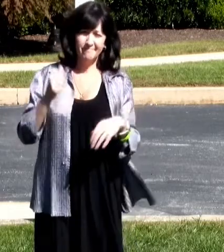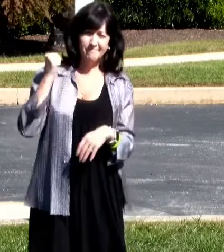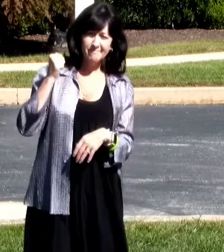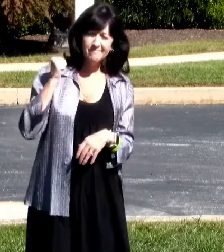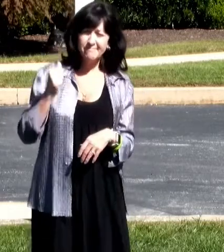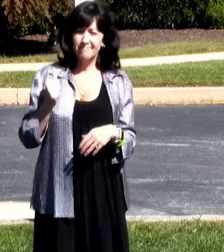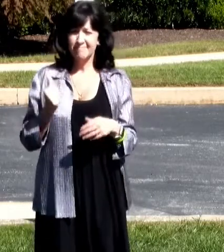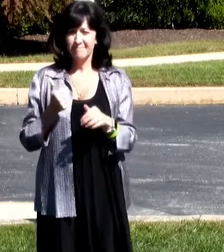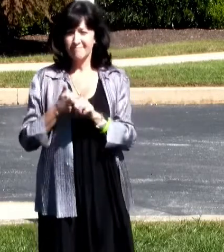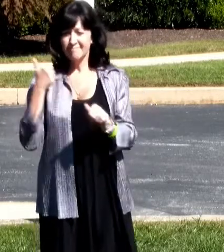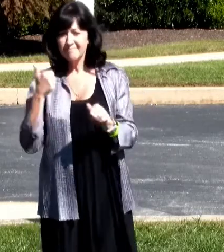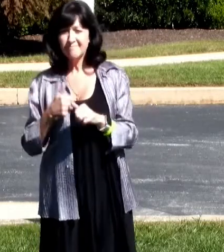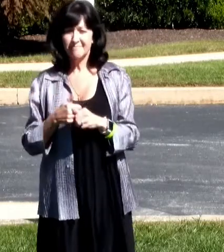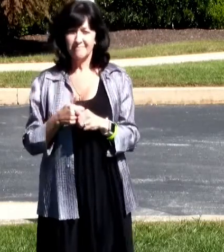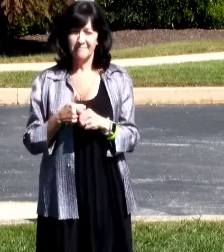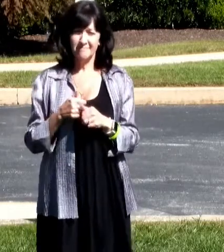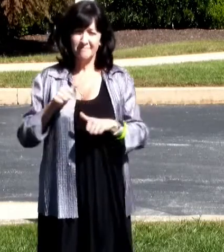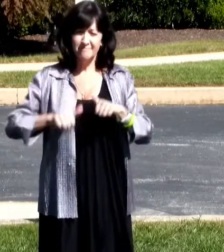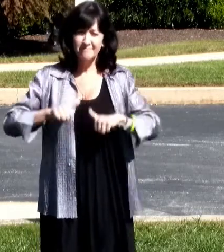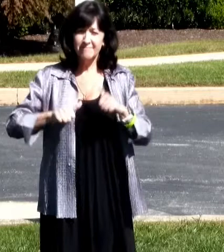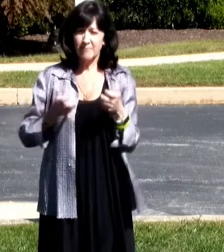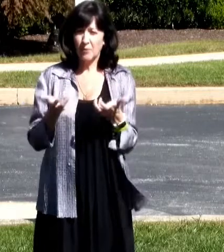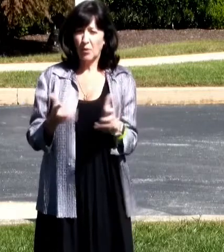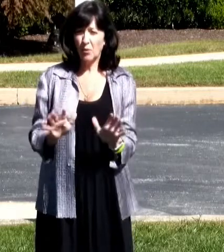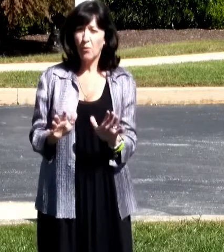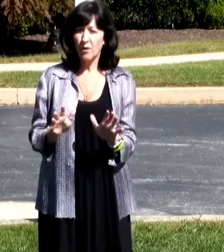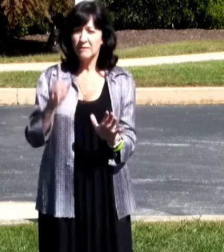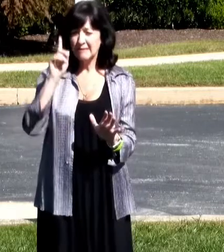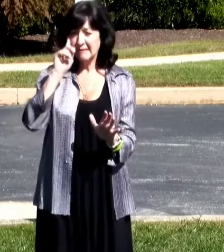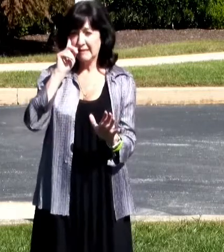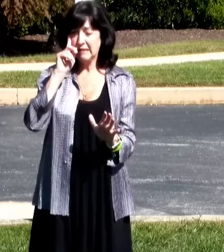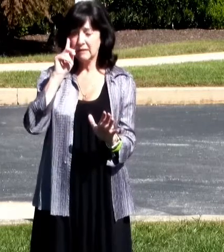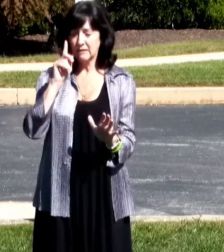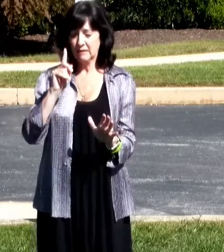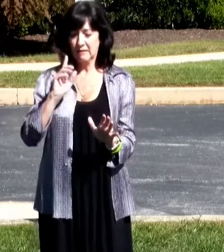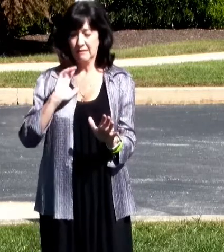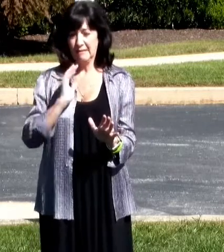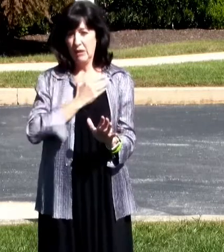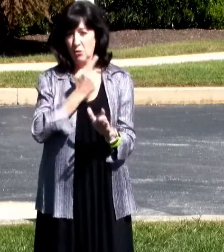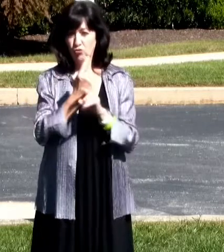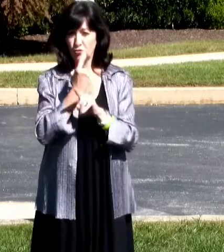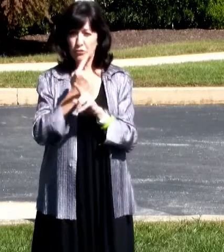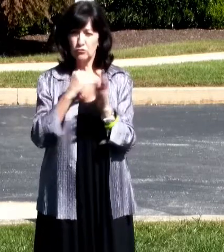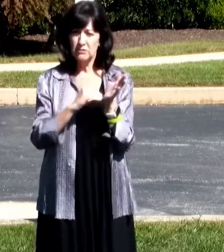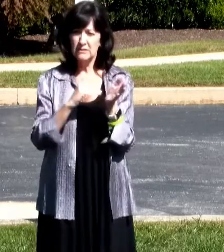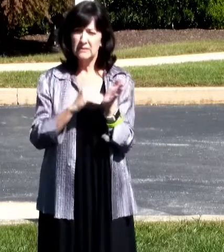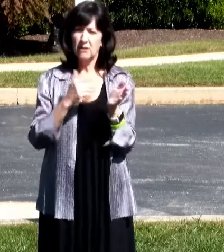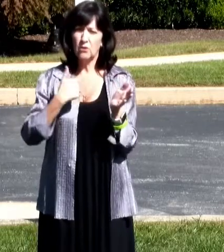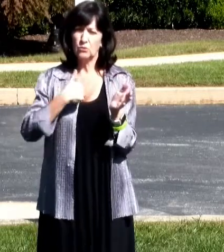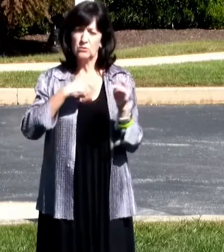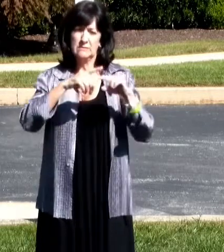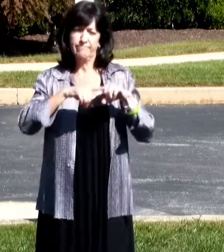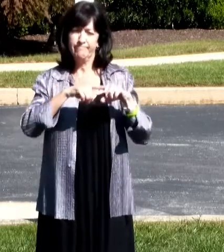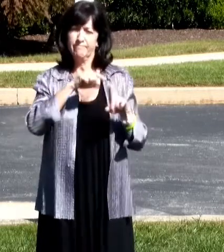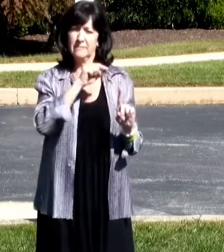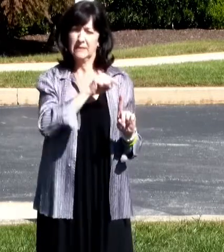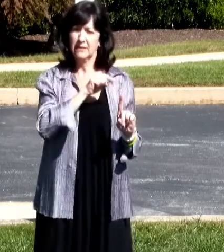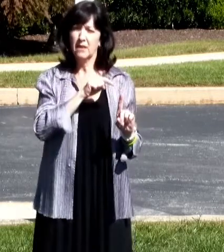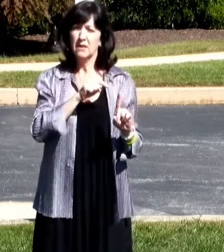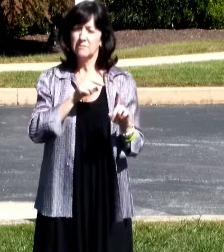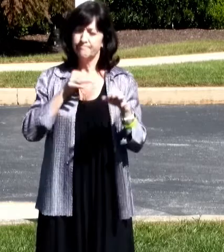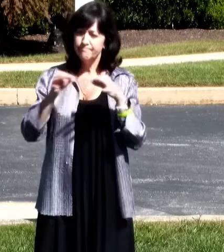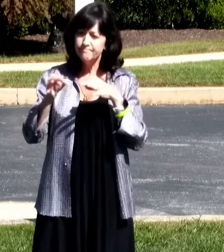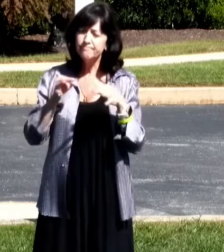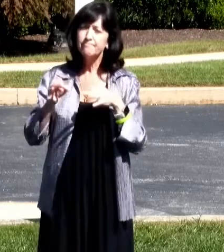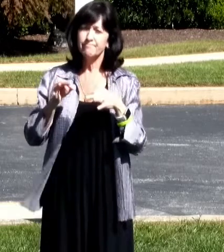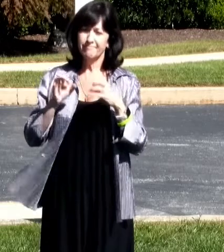hesitancy are our primary care physicians and physicians generally. So I can't thank you enough for what you've done over the